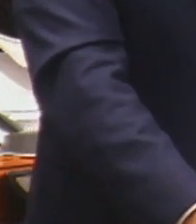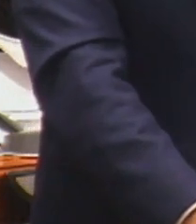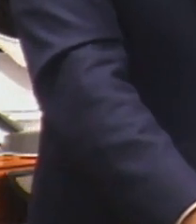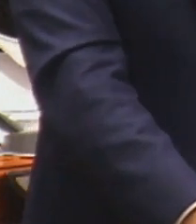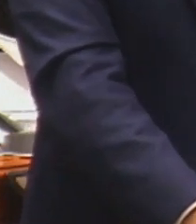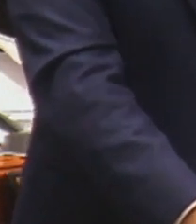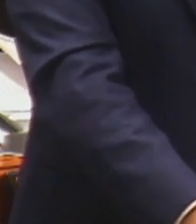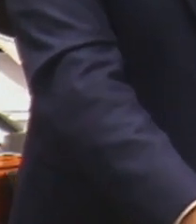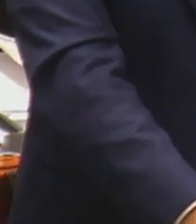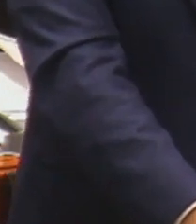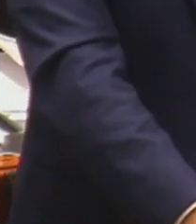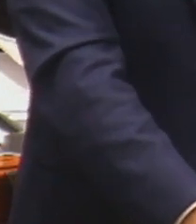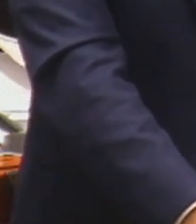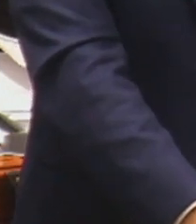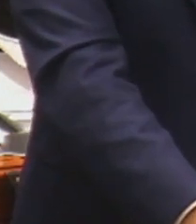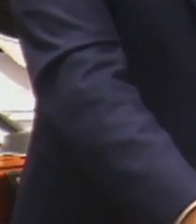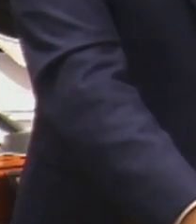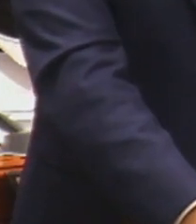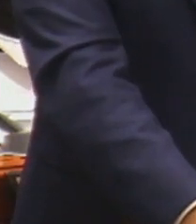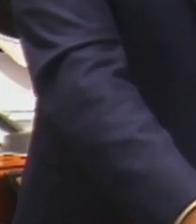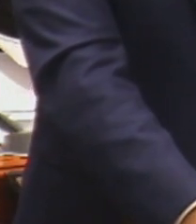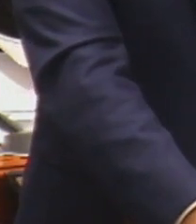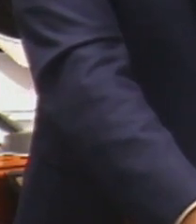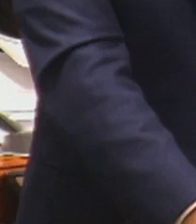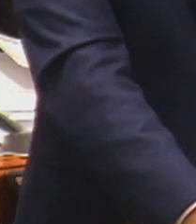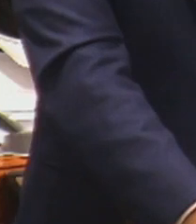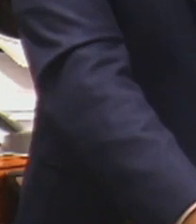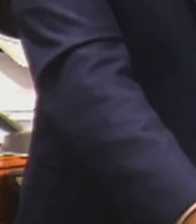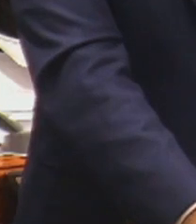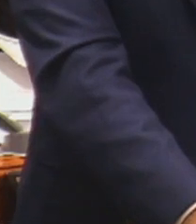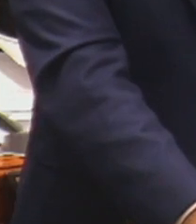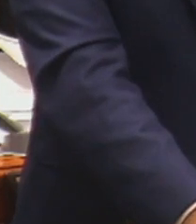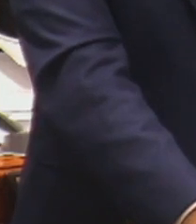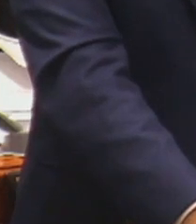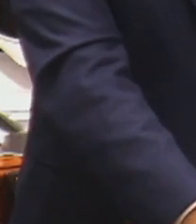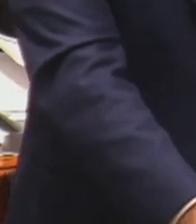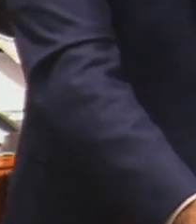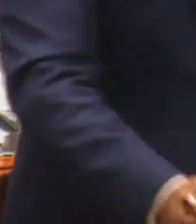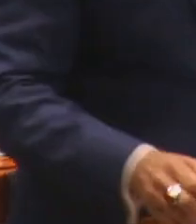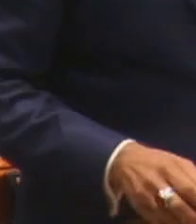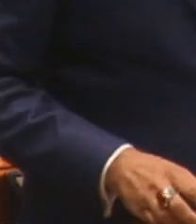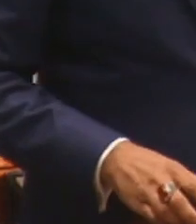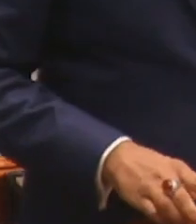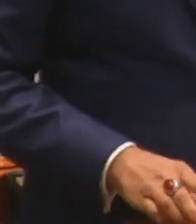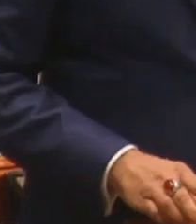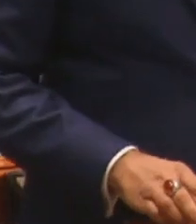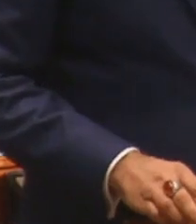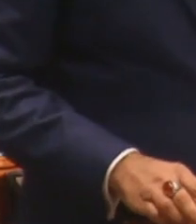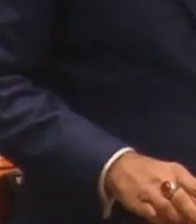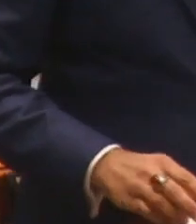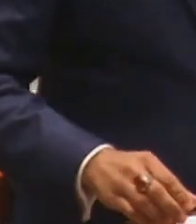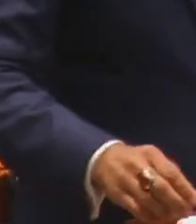them to inherit a Fiji that is safer and more secure. Right now, the worsening impacts of climate change are putting all of that at serious